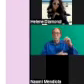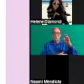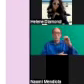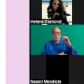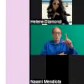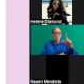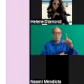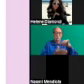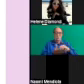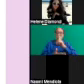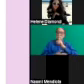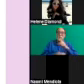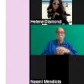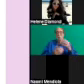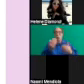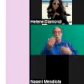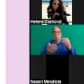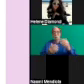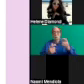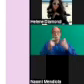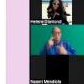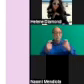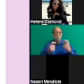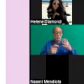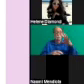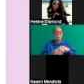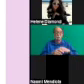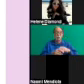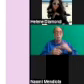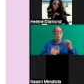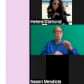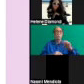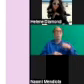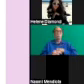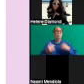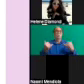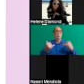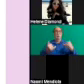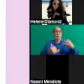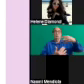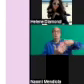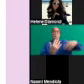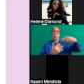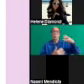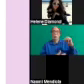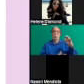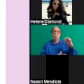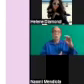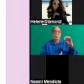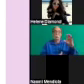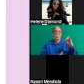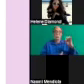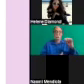really perhaps a big part of where we are now. It started a long time ago uh,